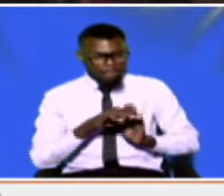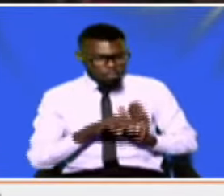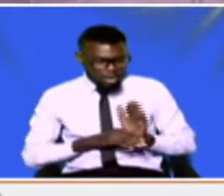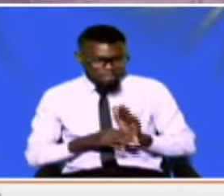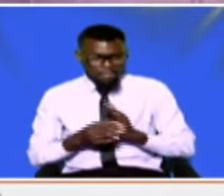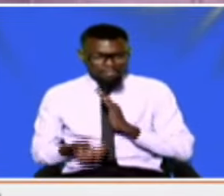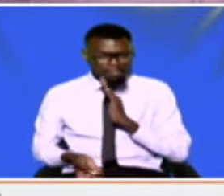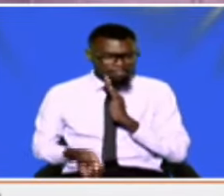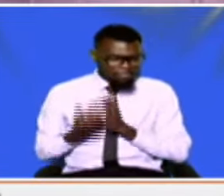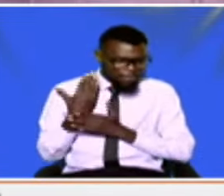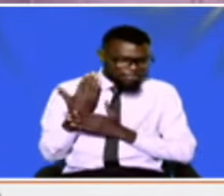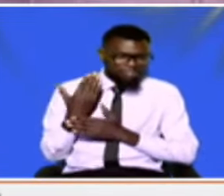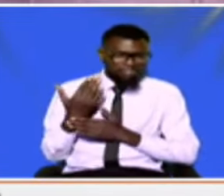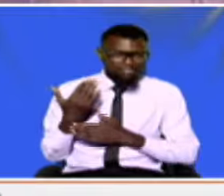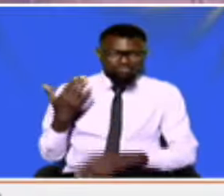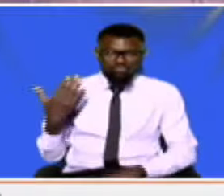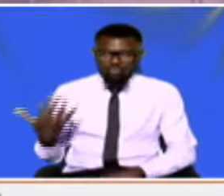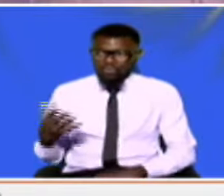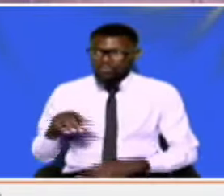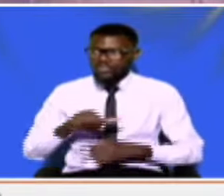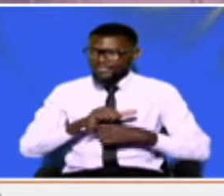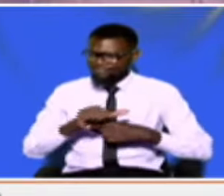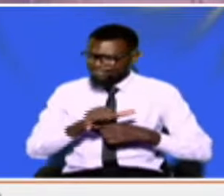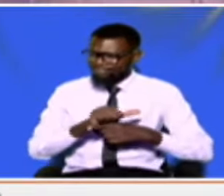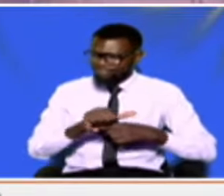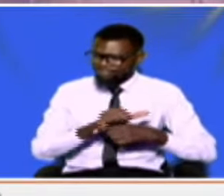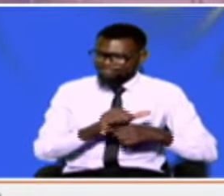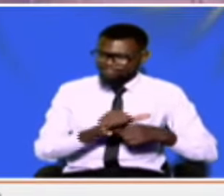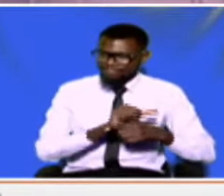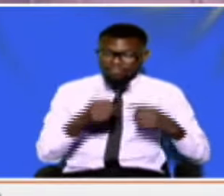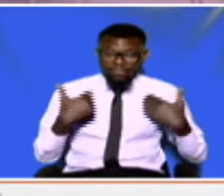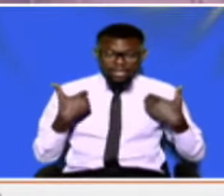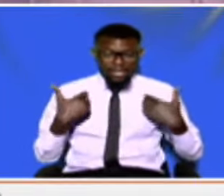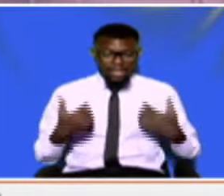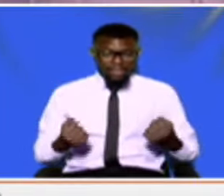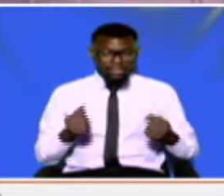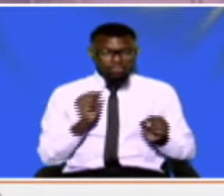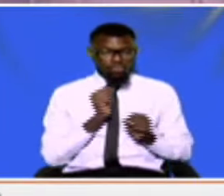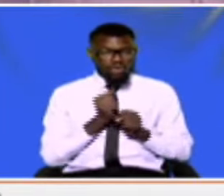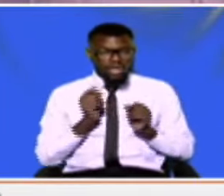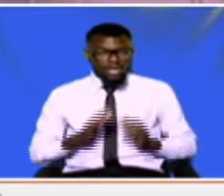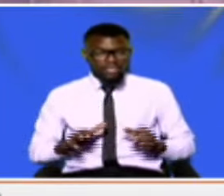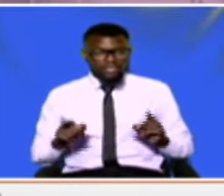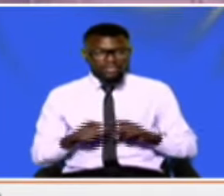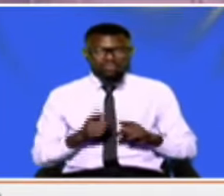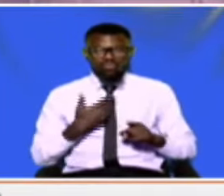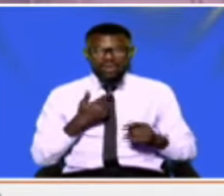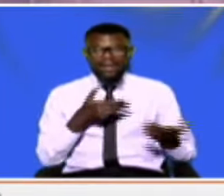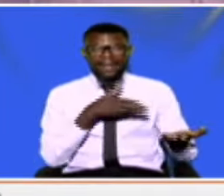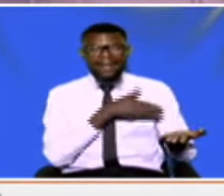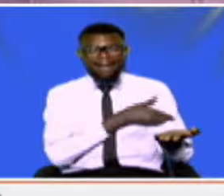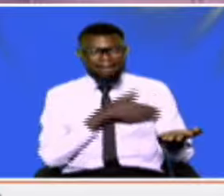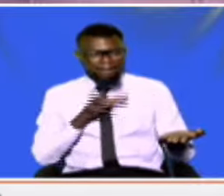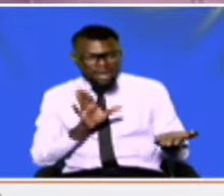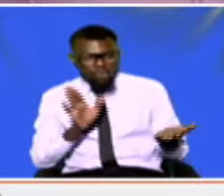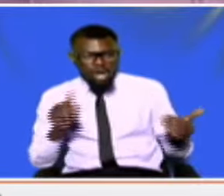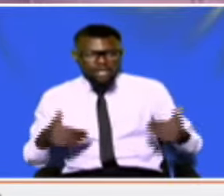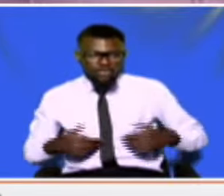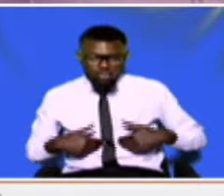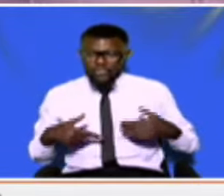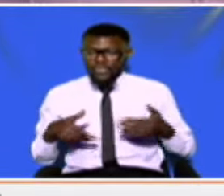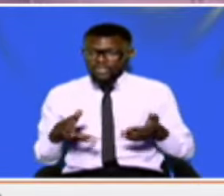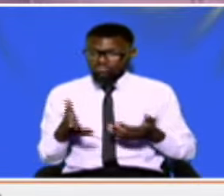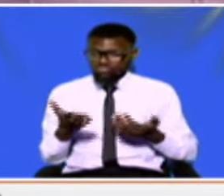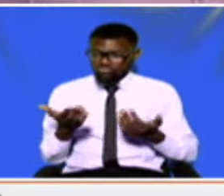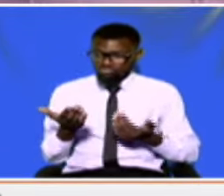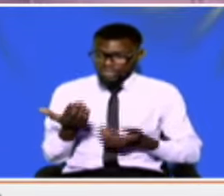with documents, we are training health workers, and at the end of the day, we want to empower the young people, the adolescents, on how to